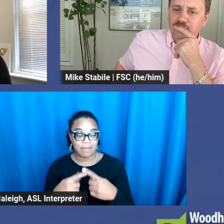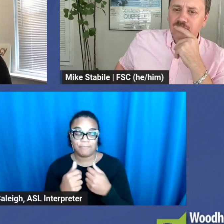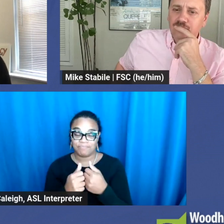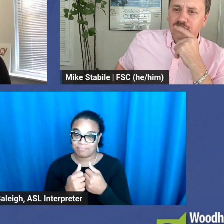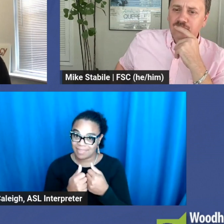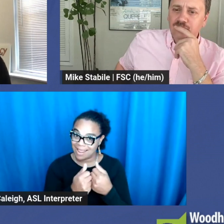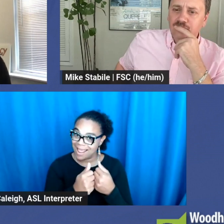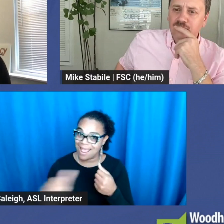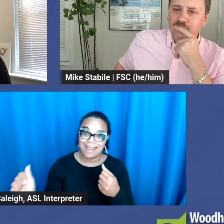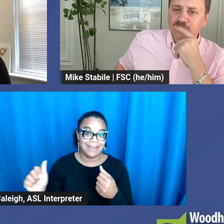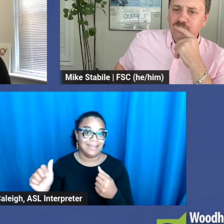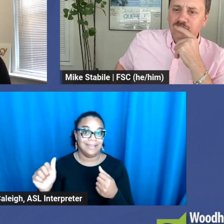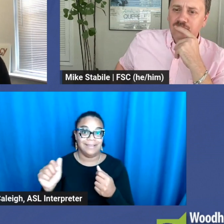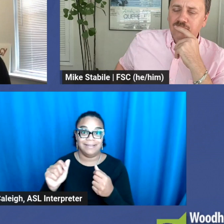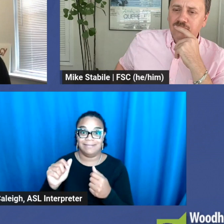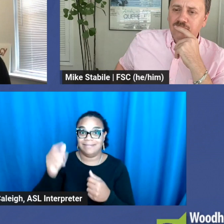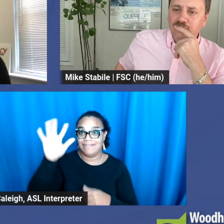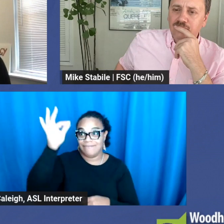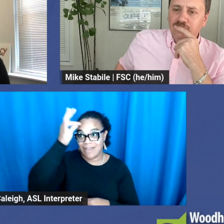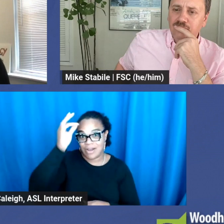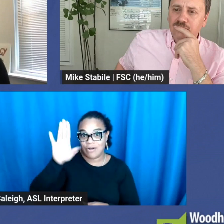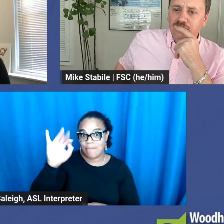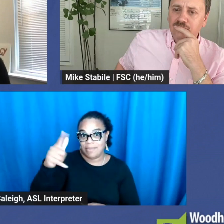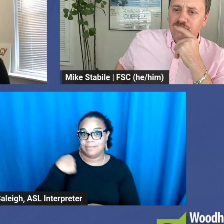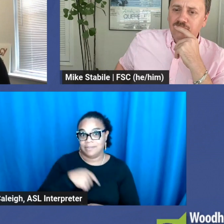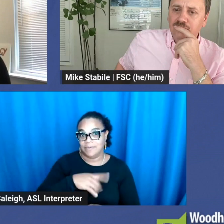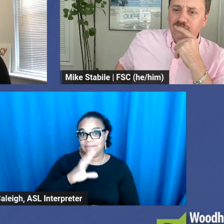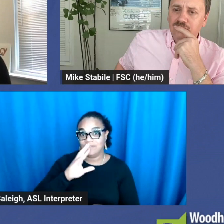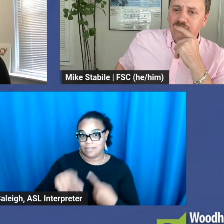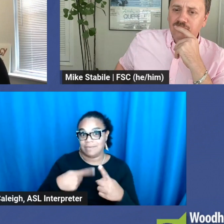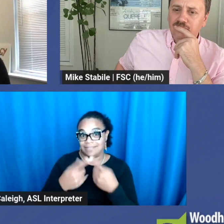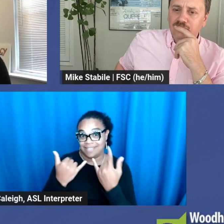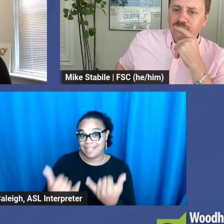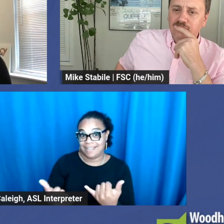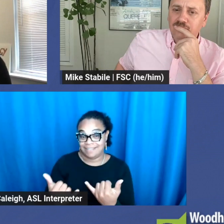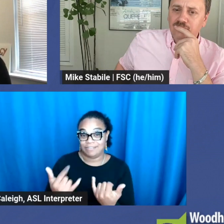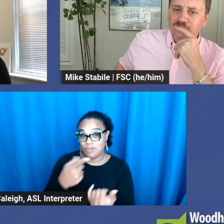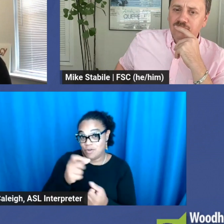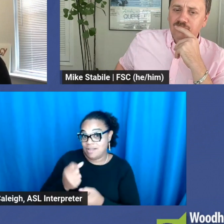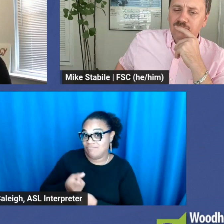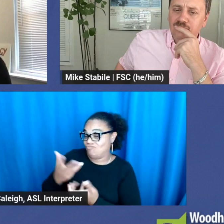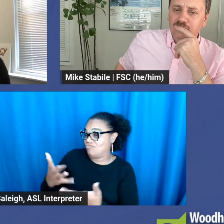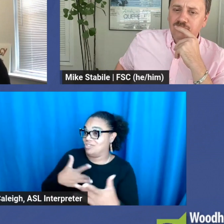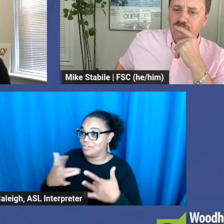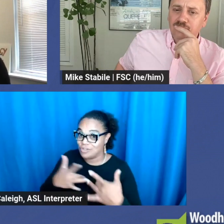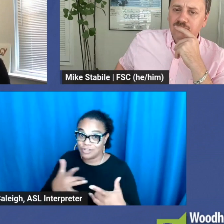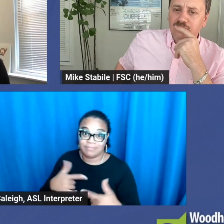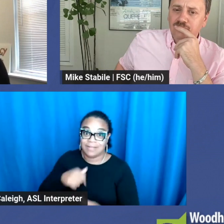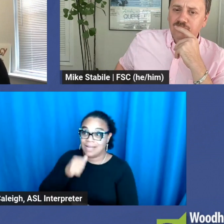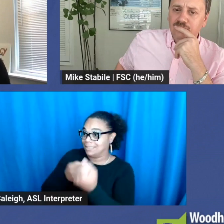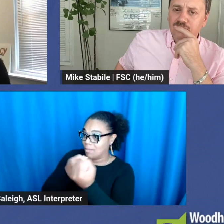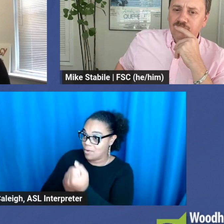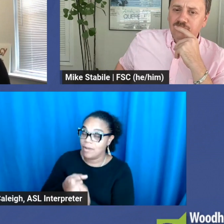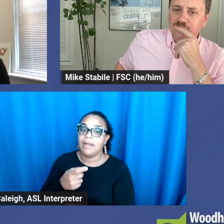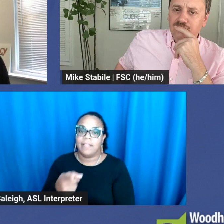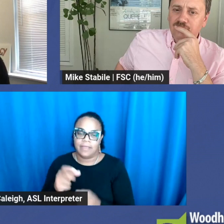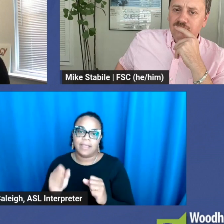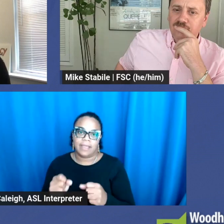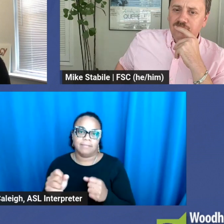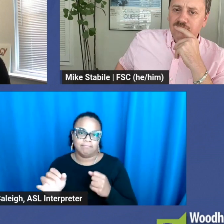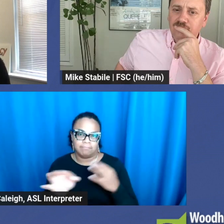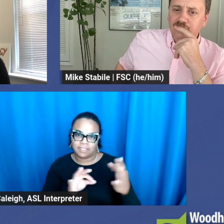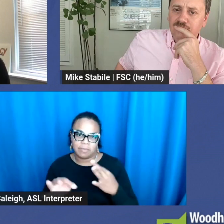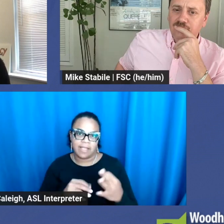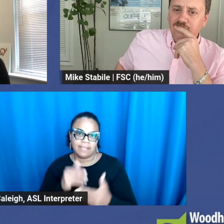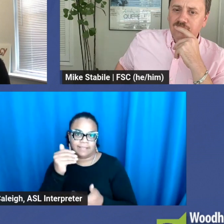the different federal bills we've been talking about today, to let you know that you have concerns, you don't support them, and they can really walk you through what's